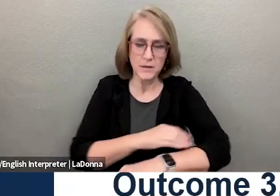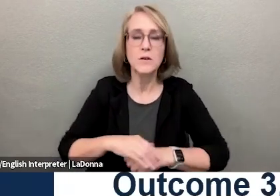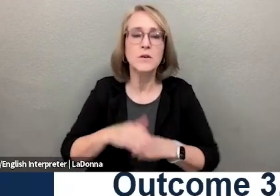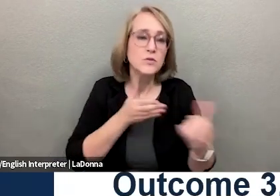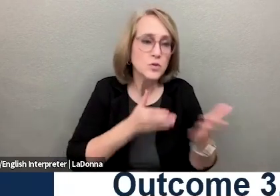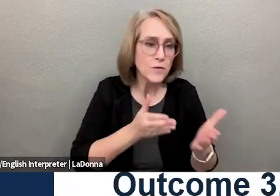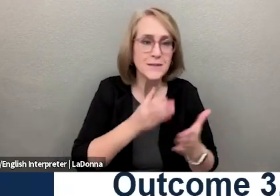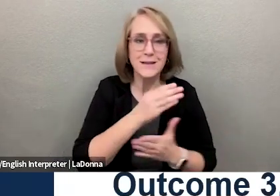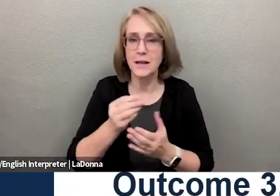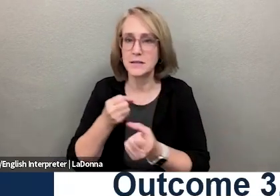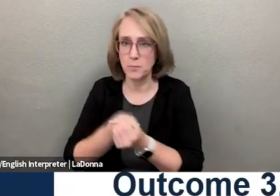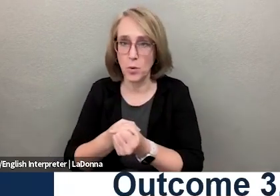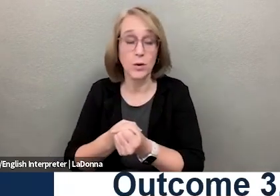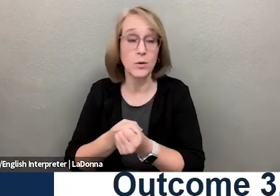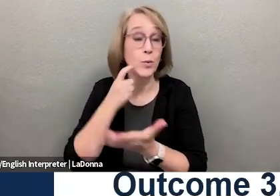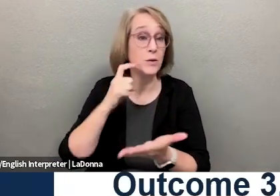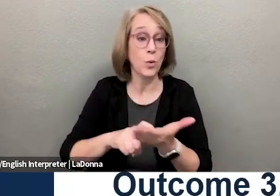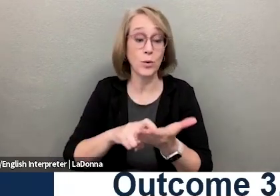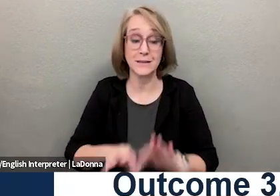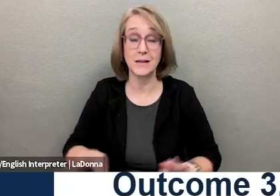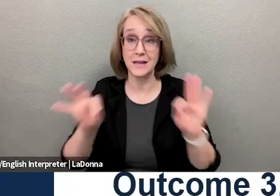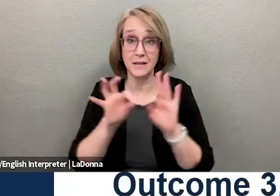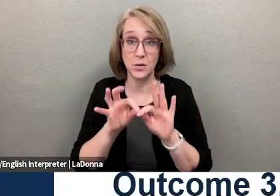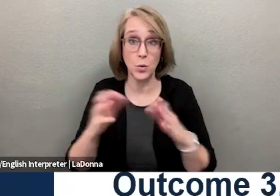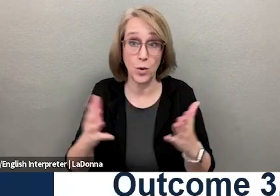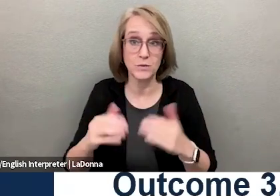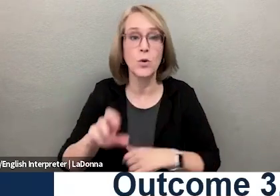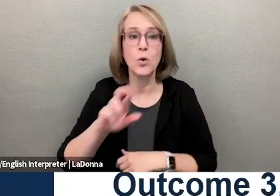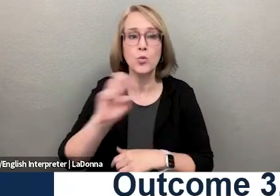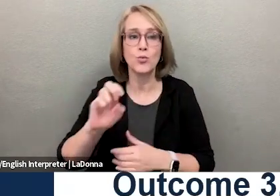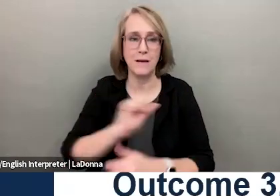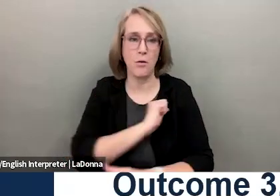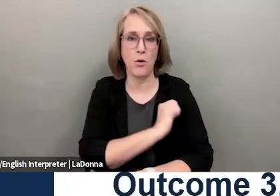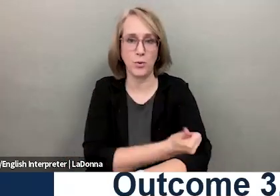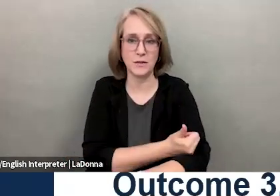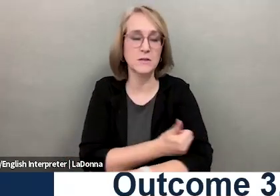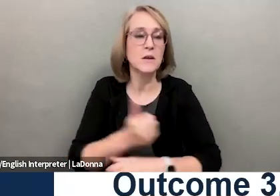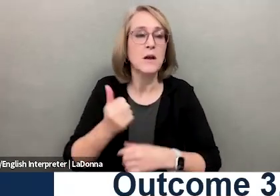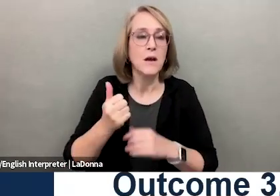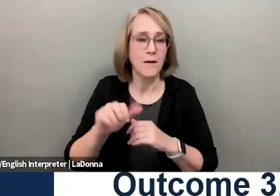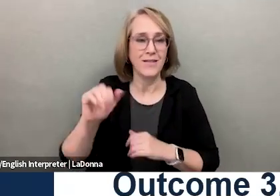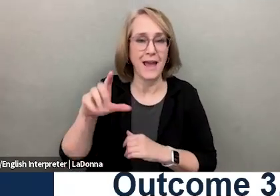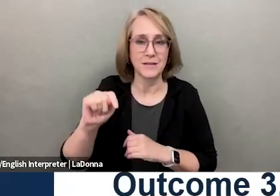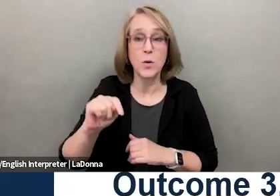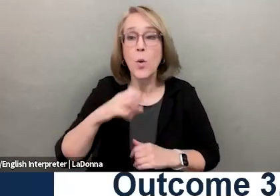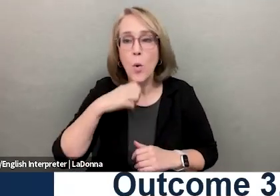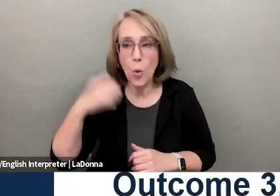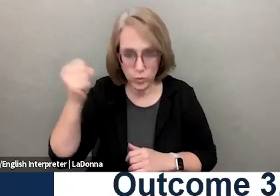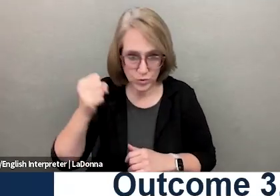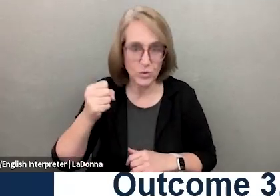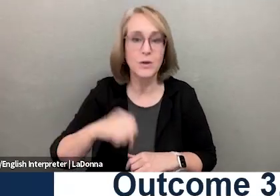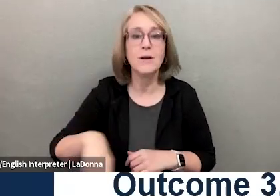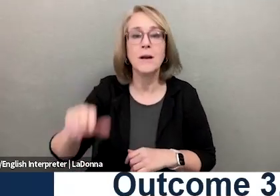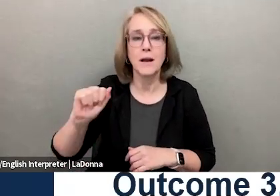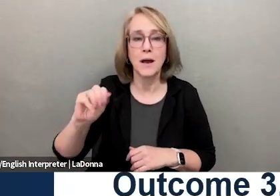caregivers, what's key and critical is the reauthorization of the Older Americans Act. The Older Americans Act, and embedded in the